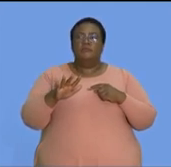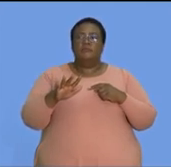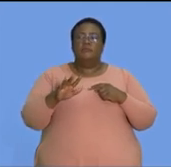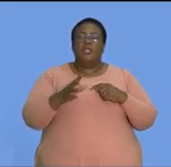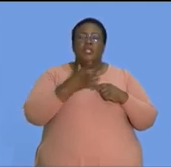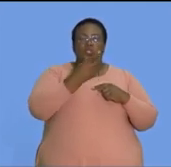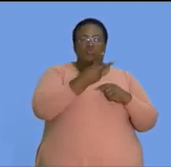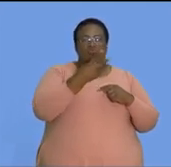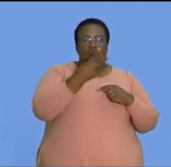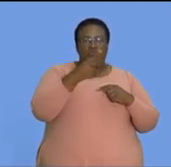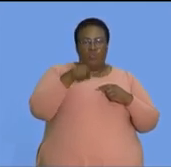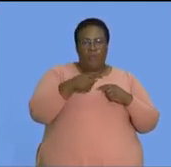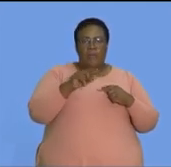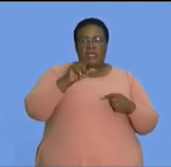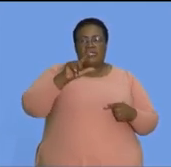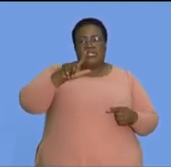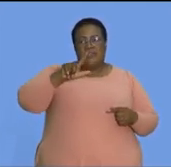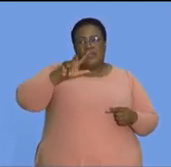and that will give us